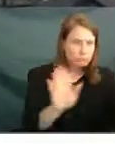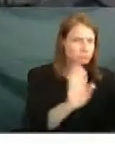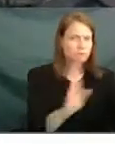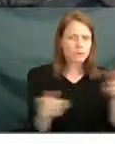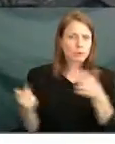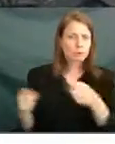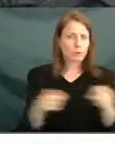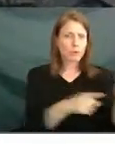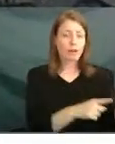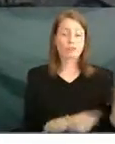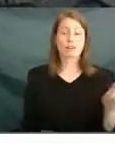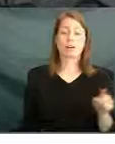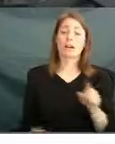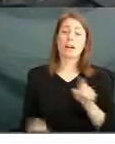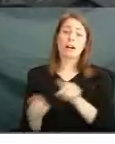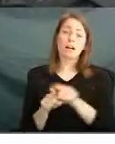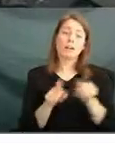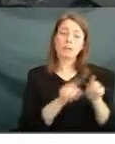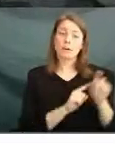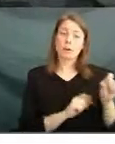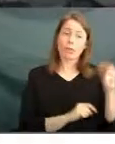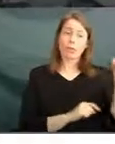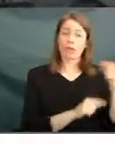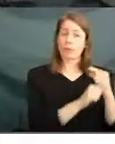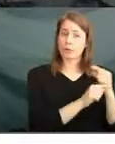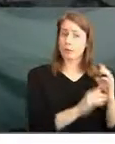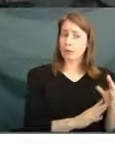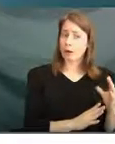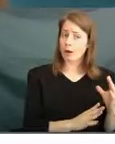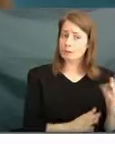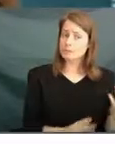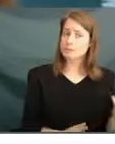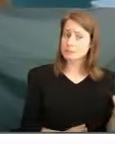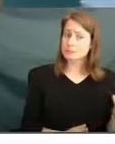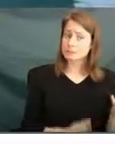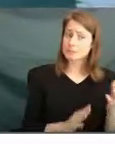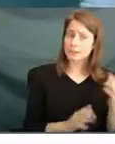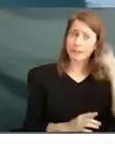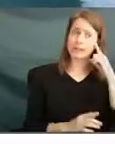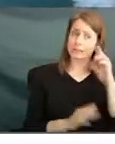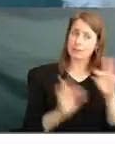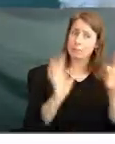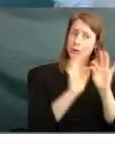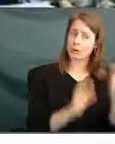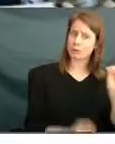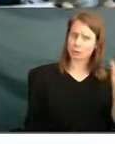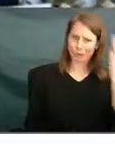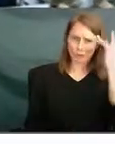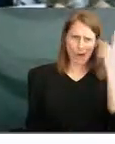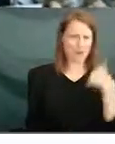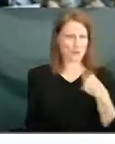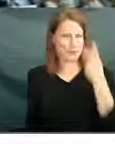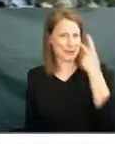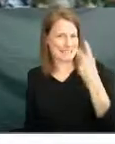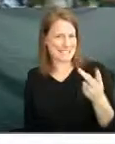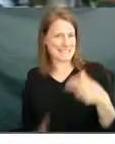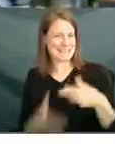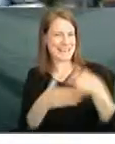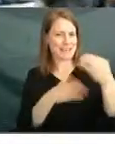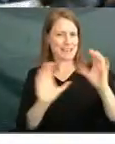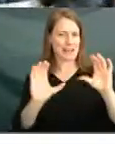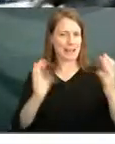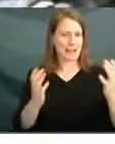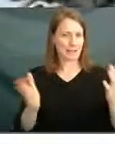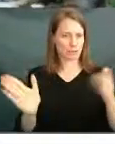we get to know them out of the classroom and we see another side. God morgen, vær så god, sitt ned. God morgen. Vær så god,